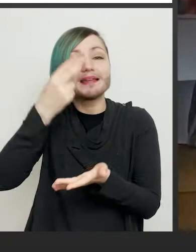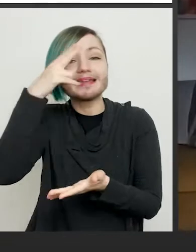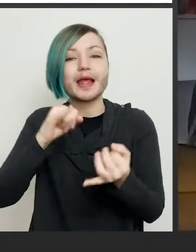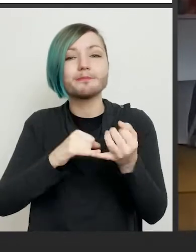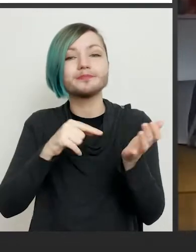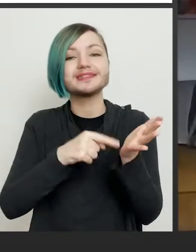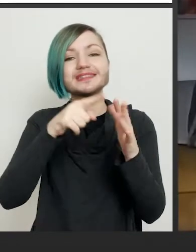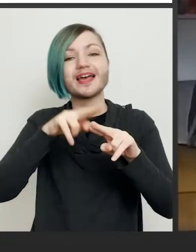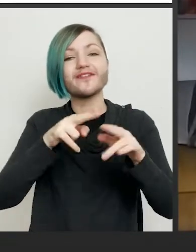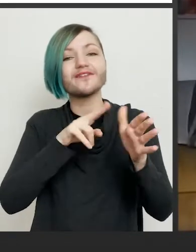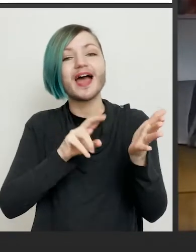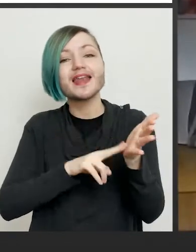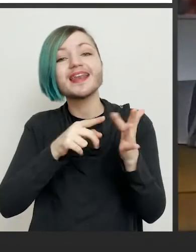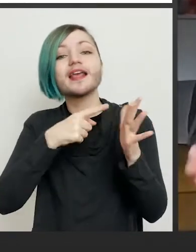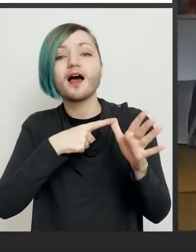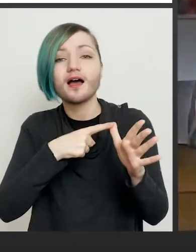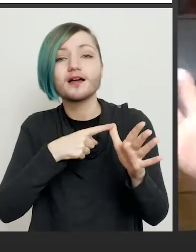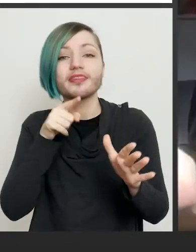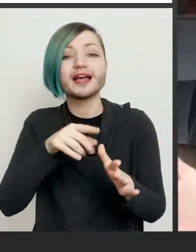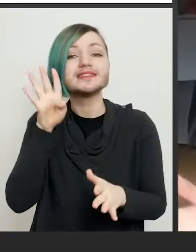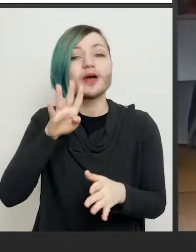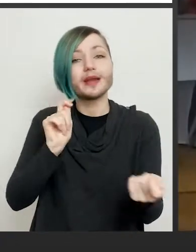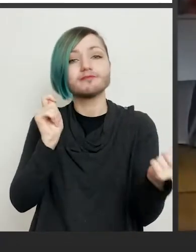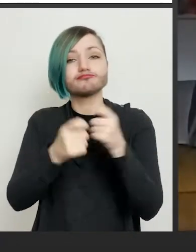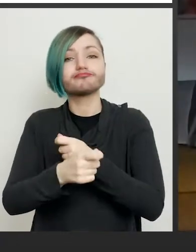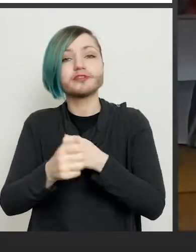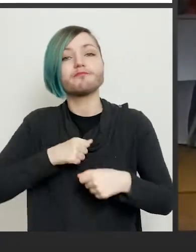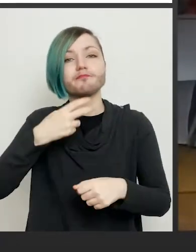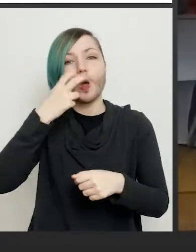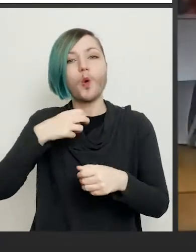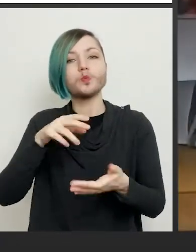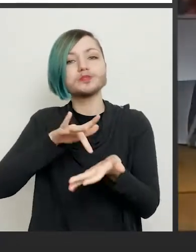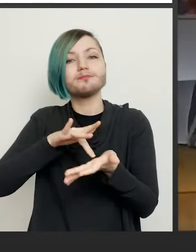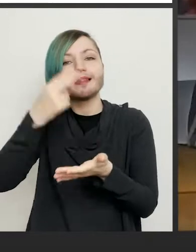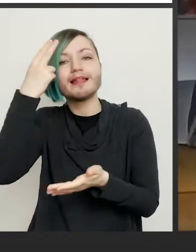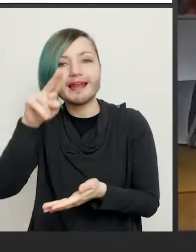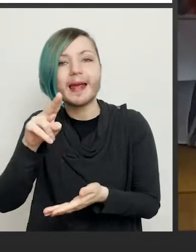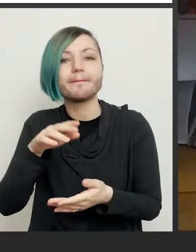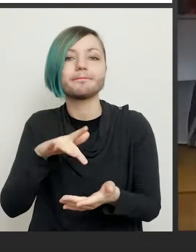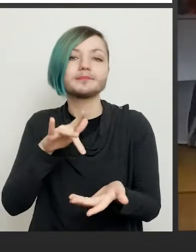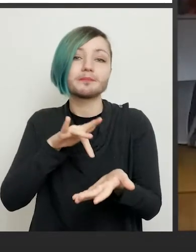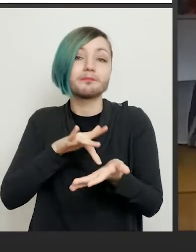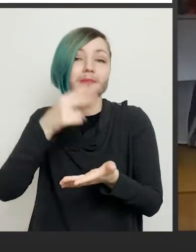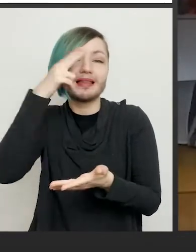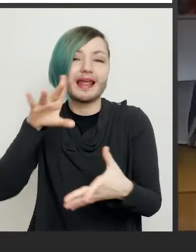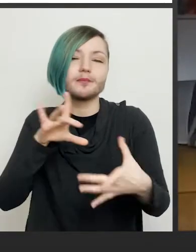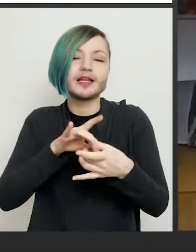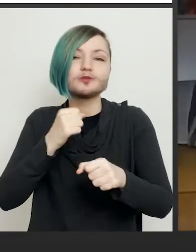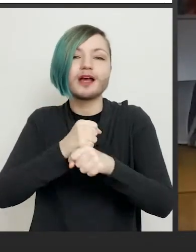is also it's just the feminine version of my old middle name, and my middle name was in reference